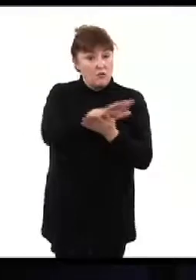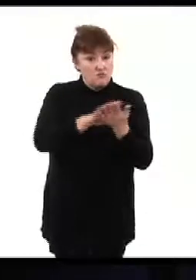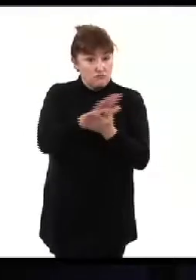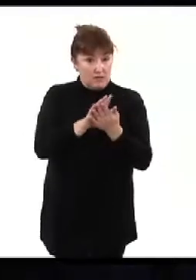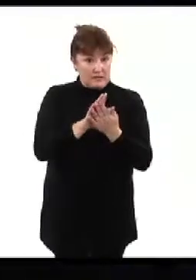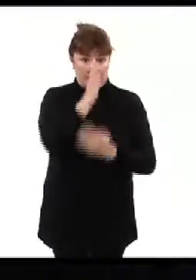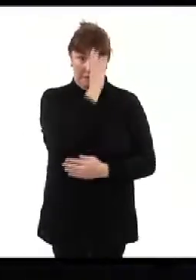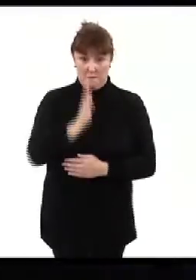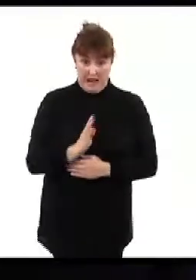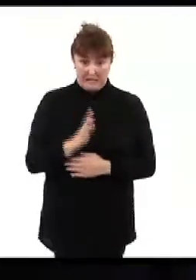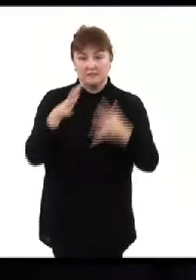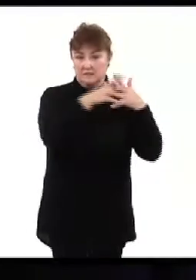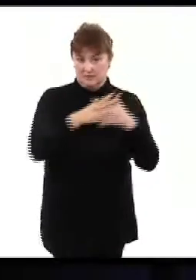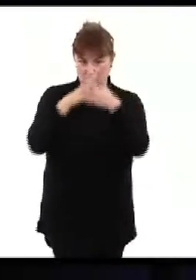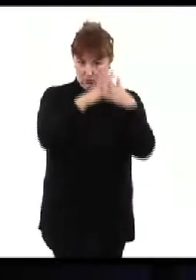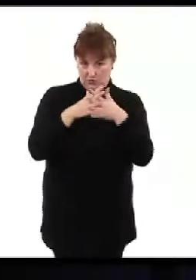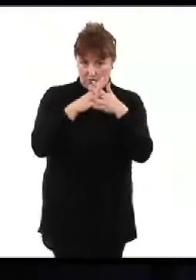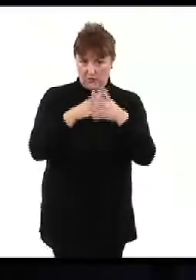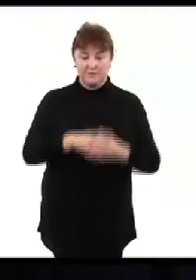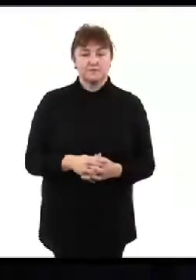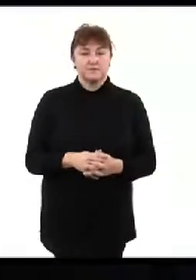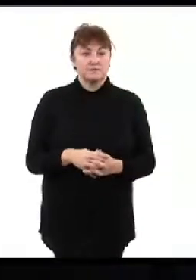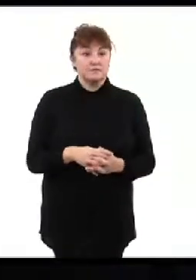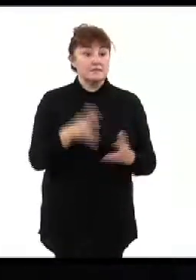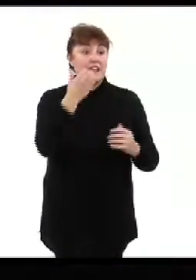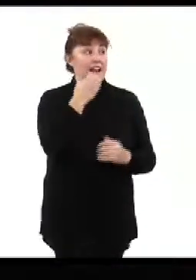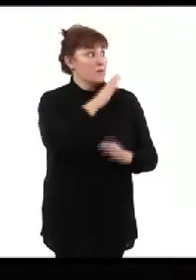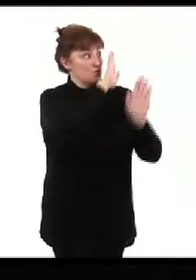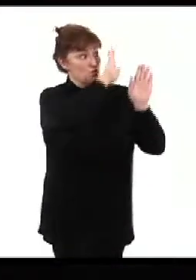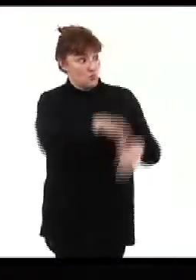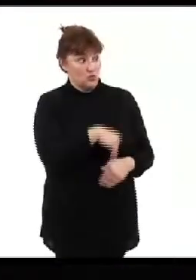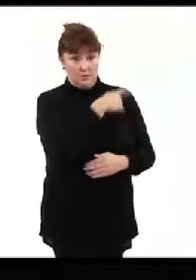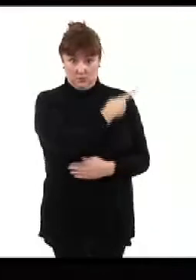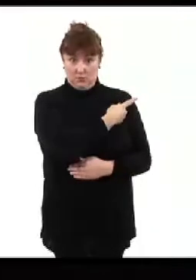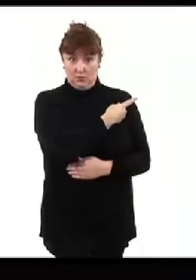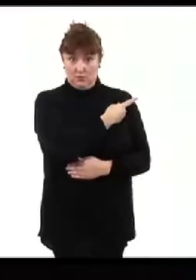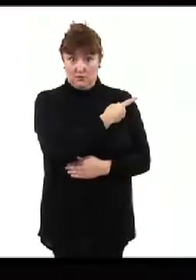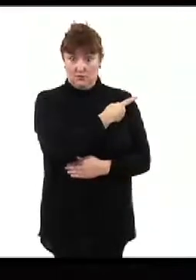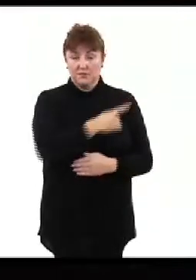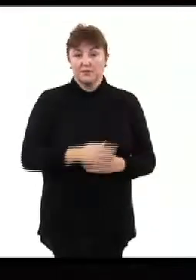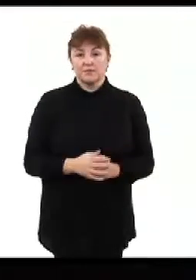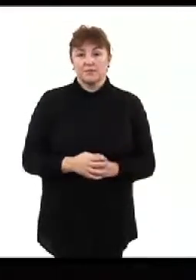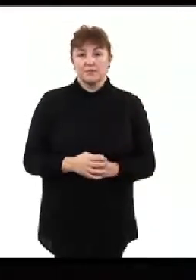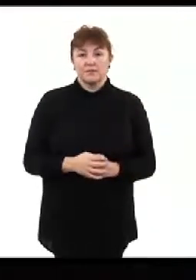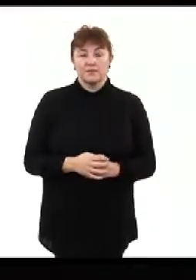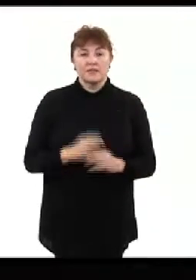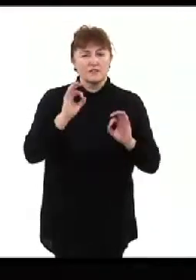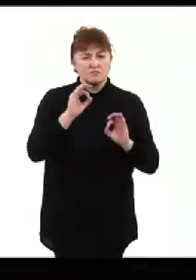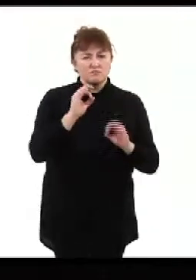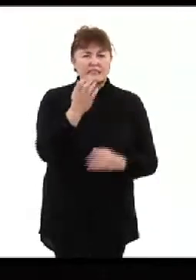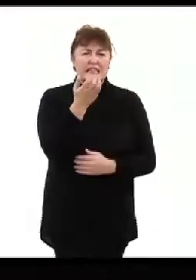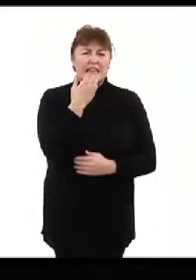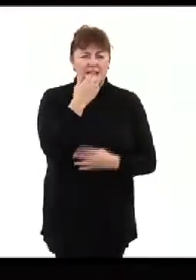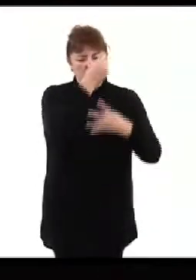America. And the final example here, these ones, these are actually a number